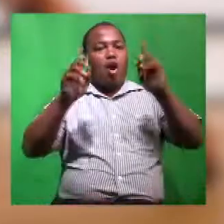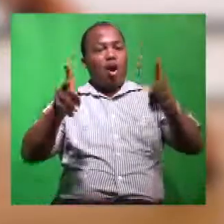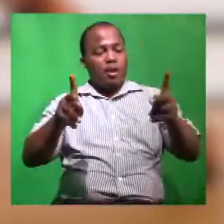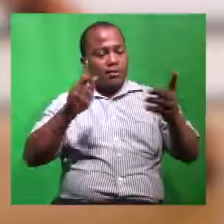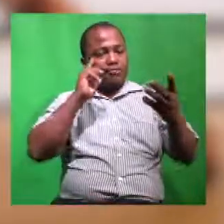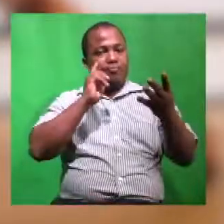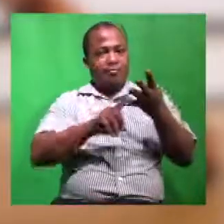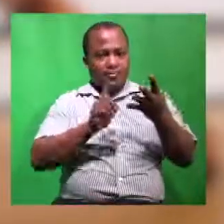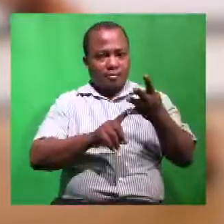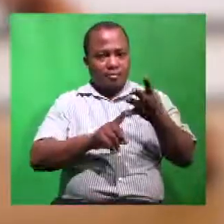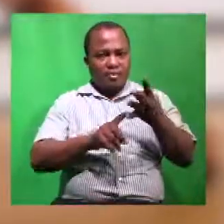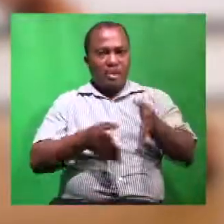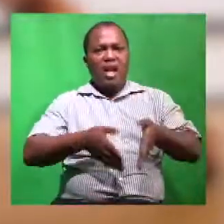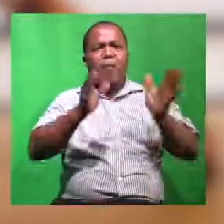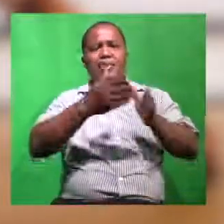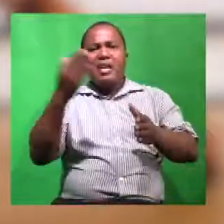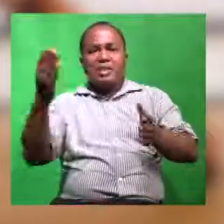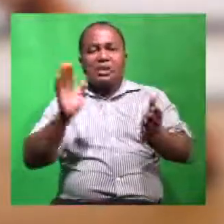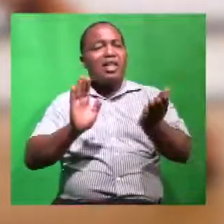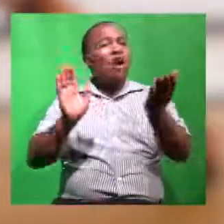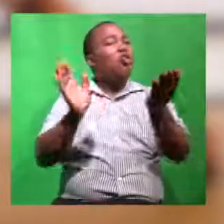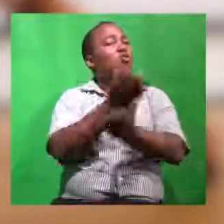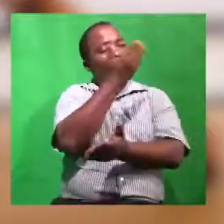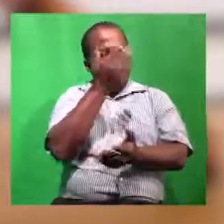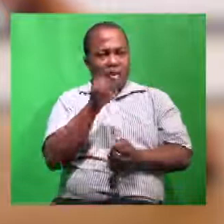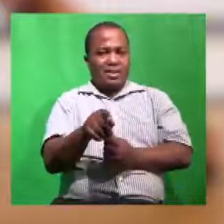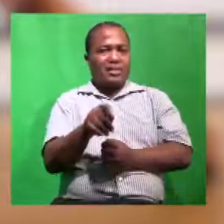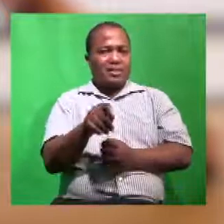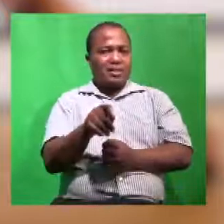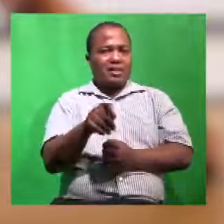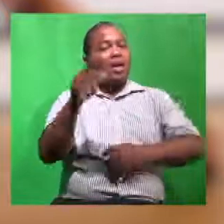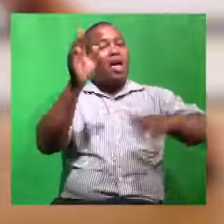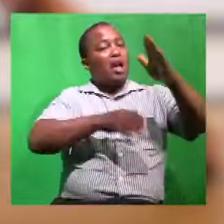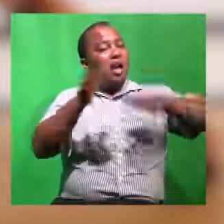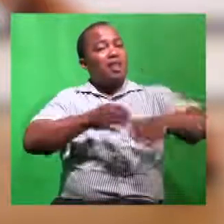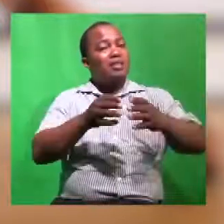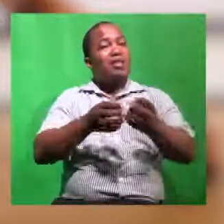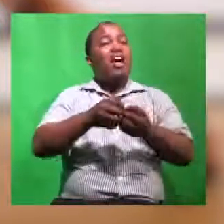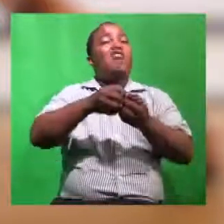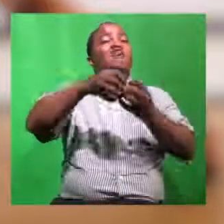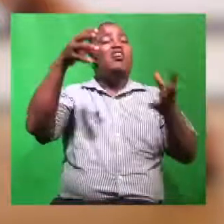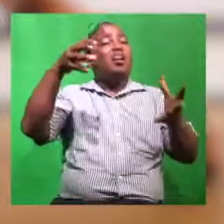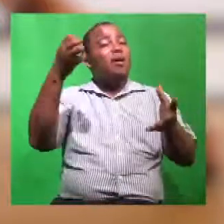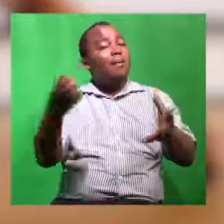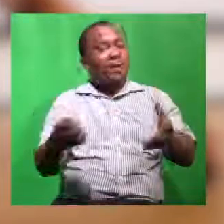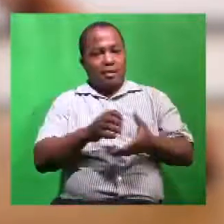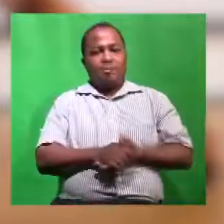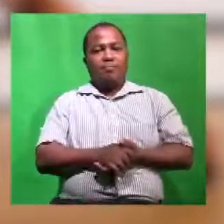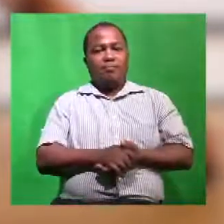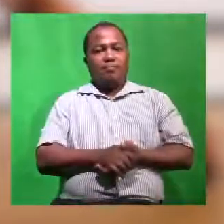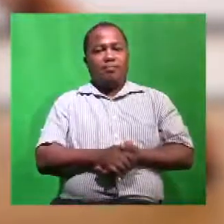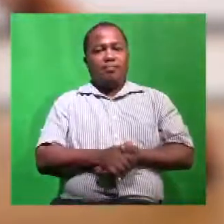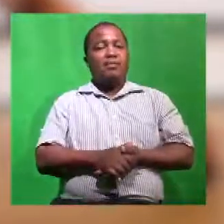Fourthly, another way of overcoming the problem of gender cultural value, negative cultural values,